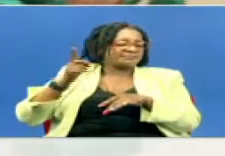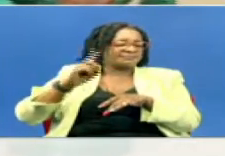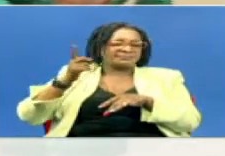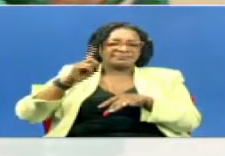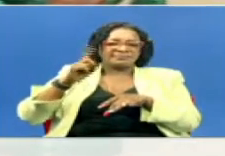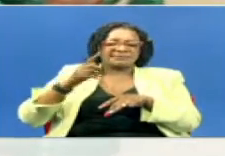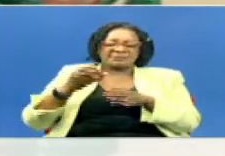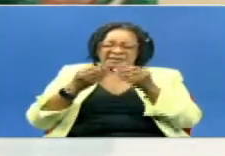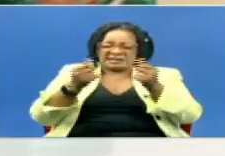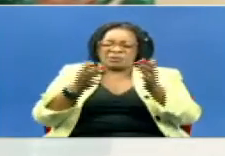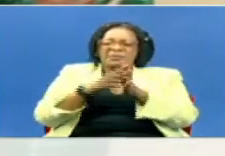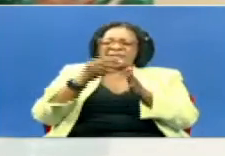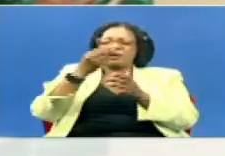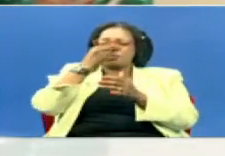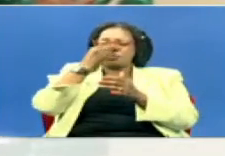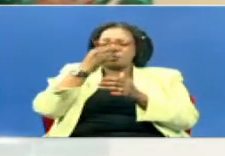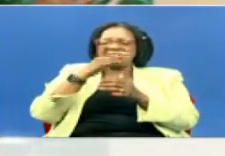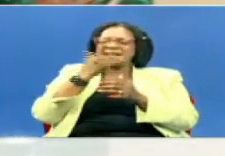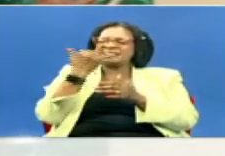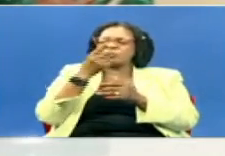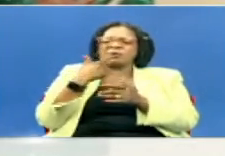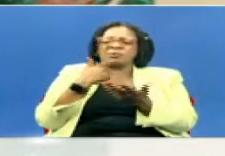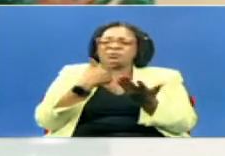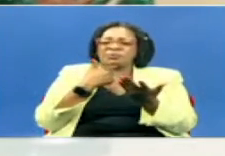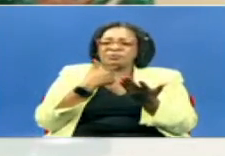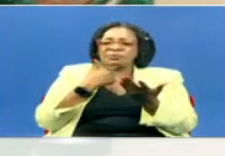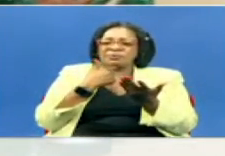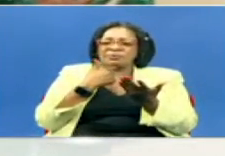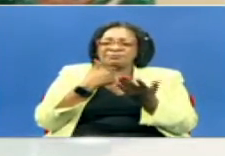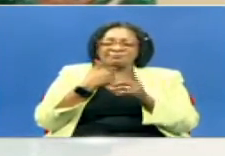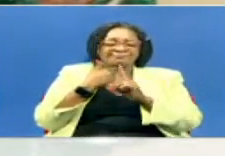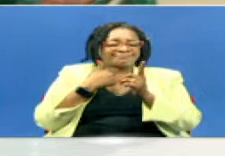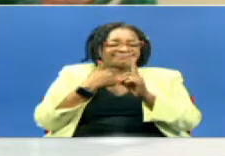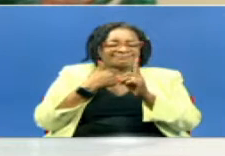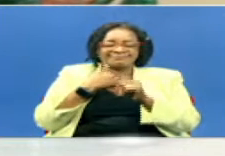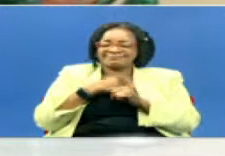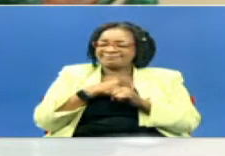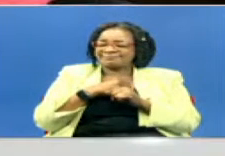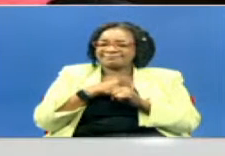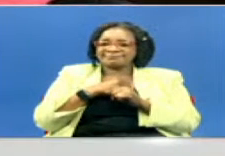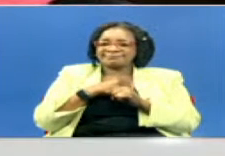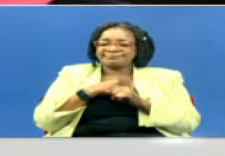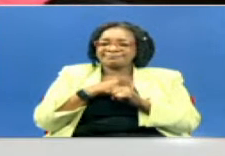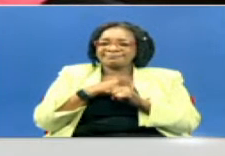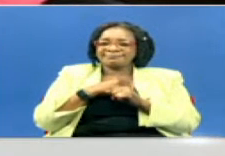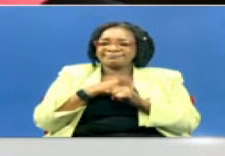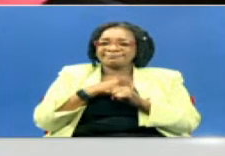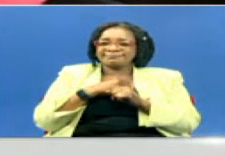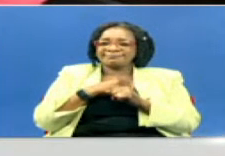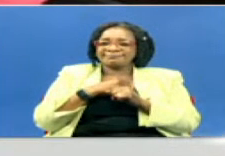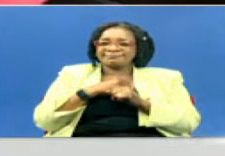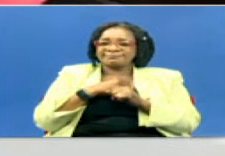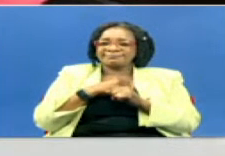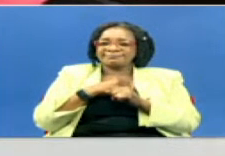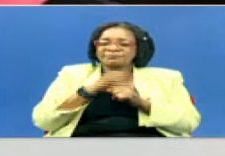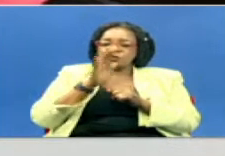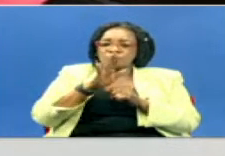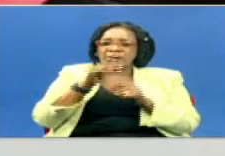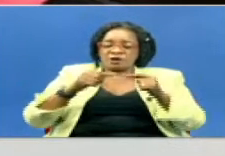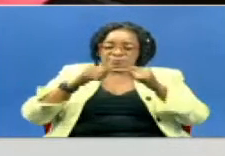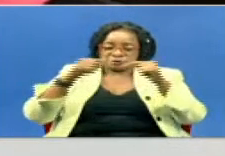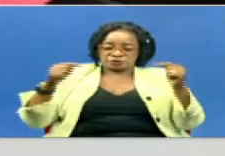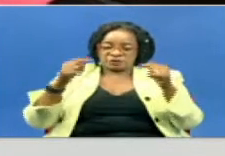Ruto, not Gachagua. All right. You said you're in opposition and opposition is